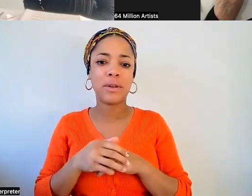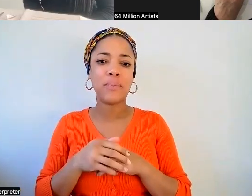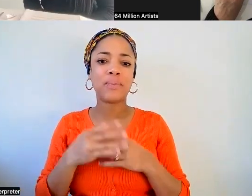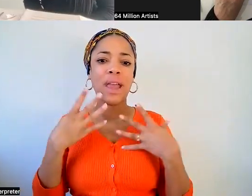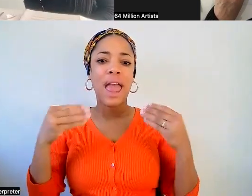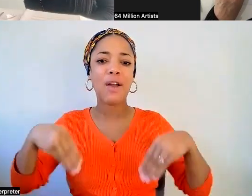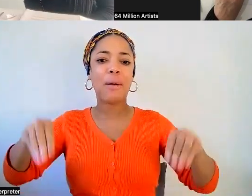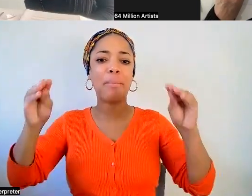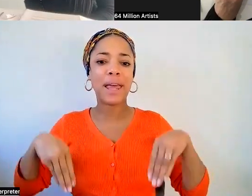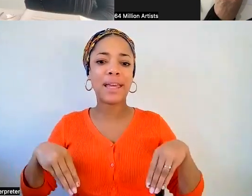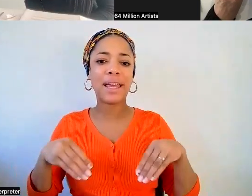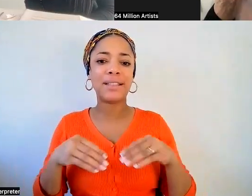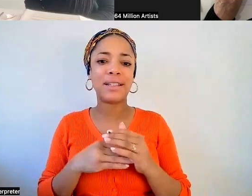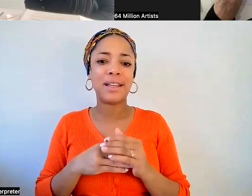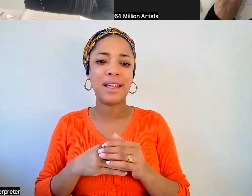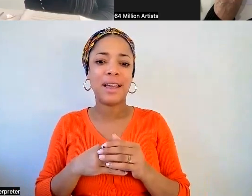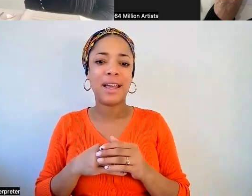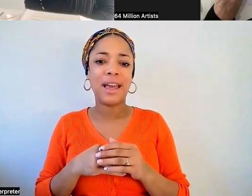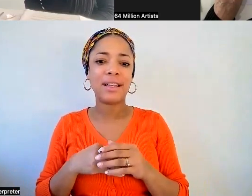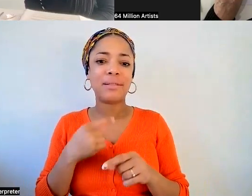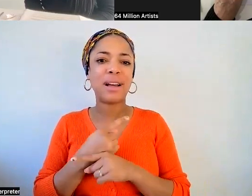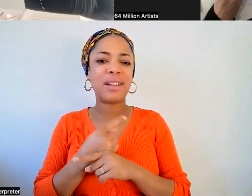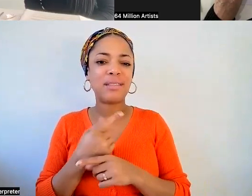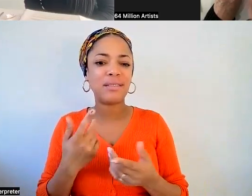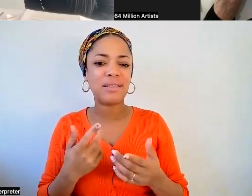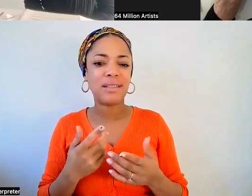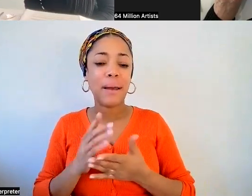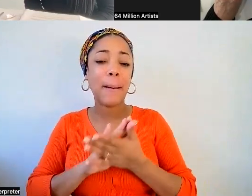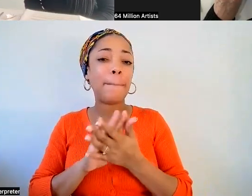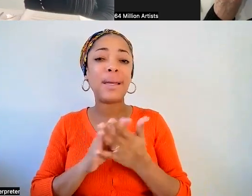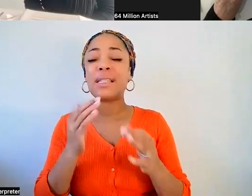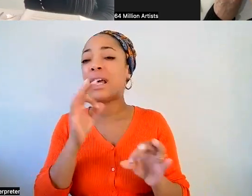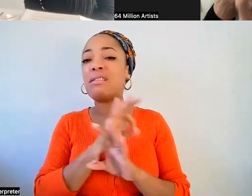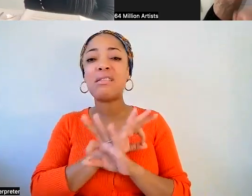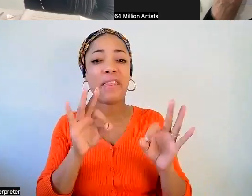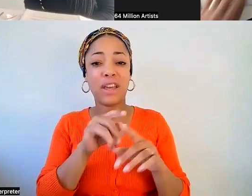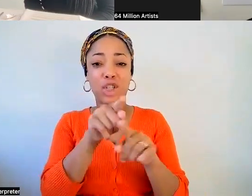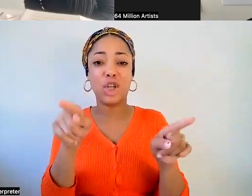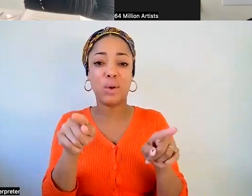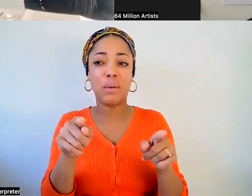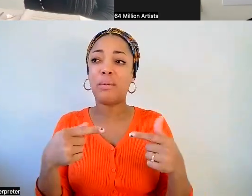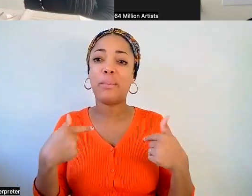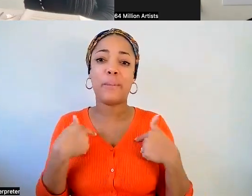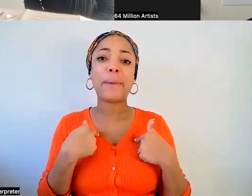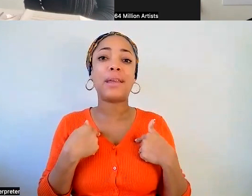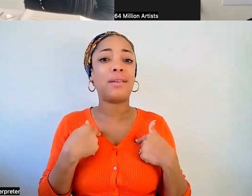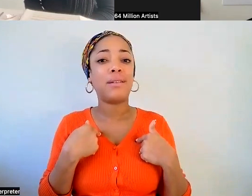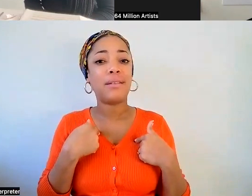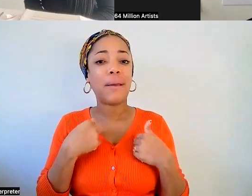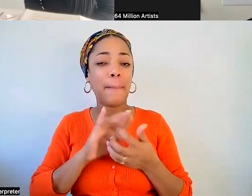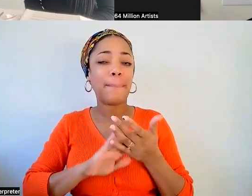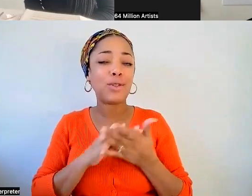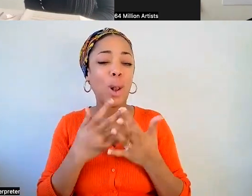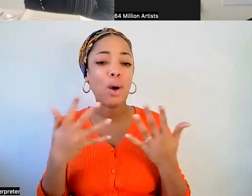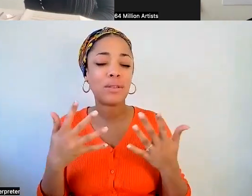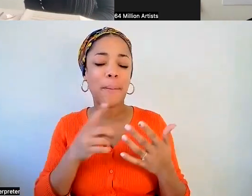Now, you see, that won't mean anything at all to you, but it means a lot to me. So that's the great thing about jotting things down. They're almost like sparks, little